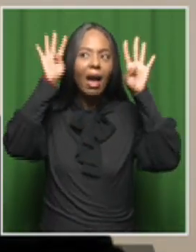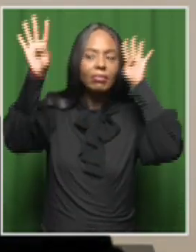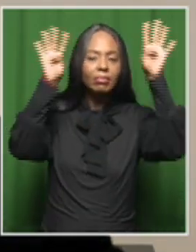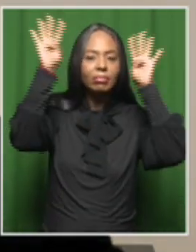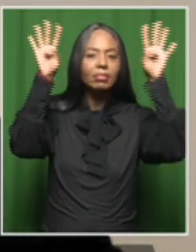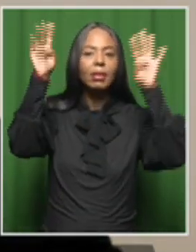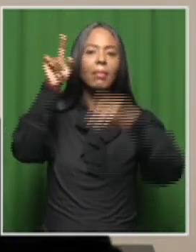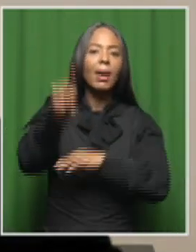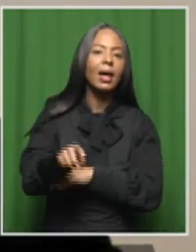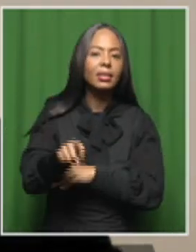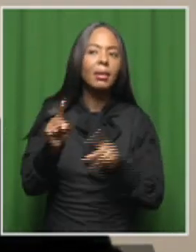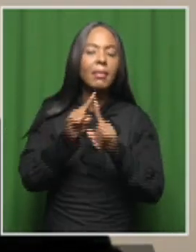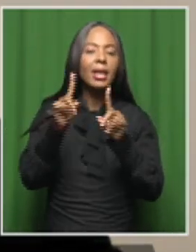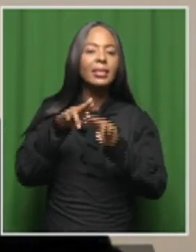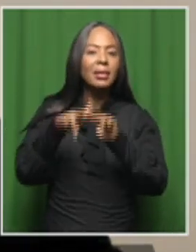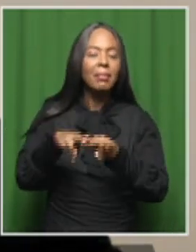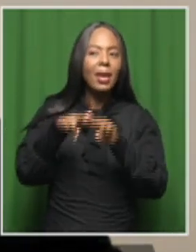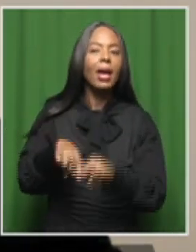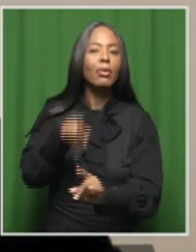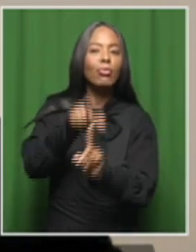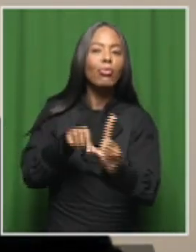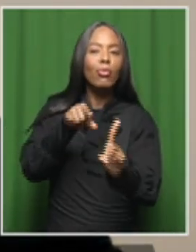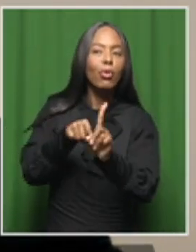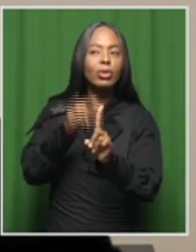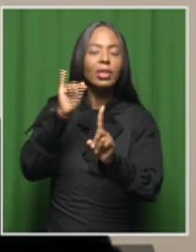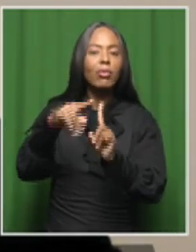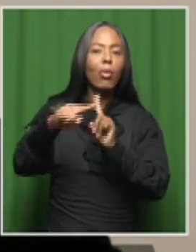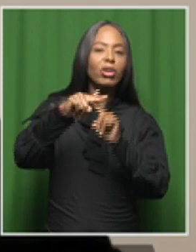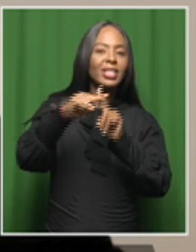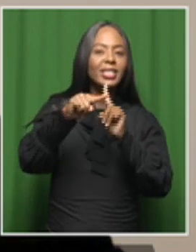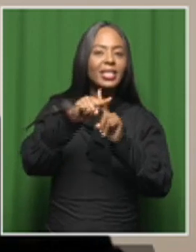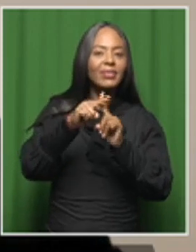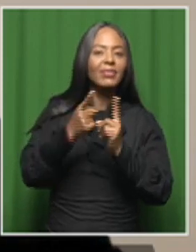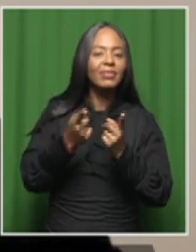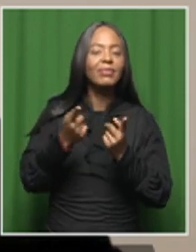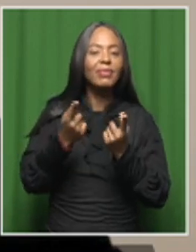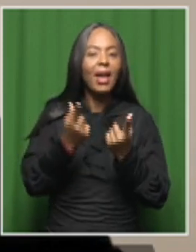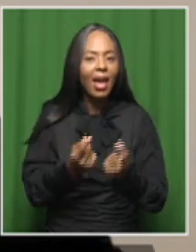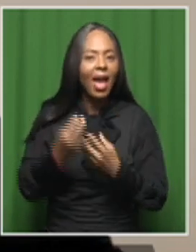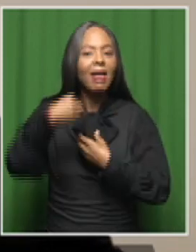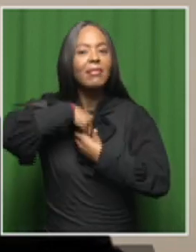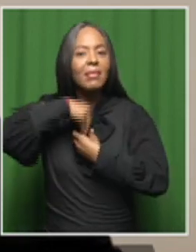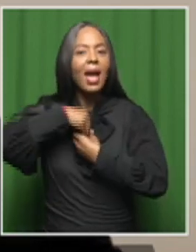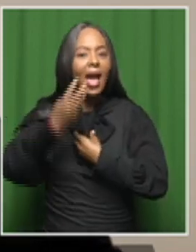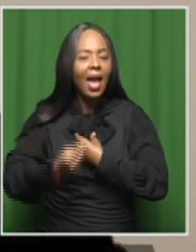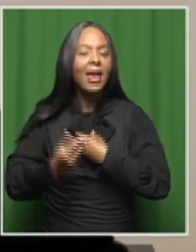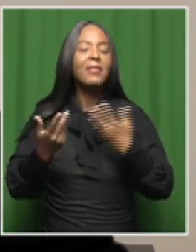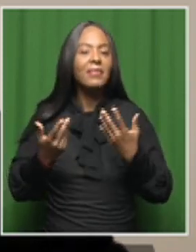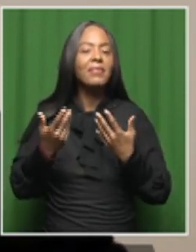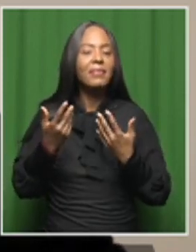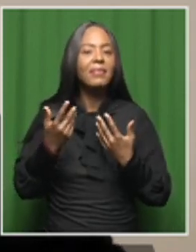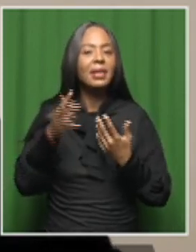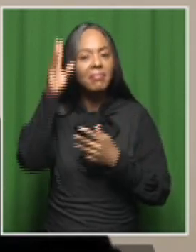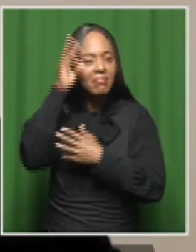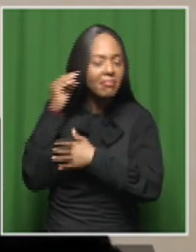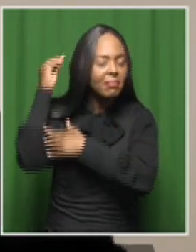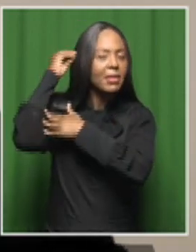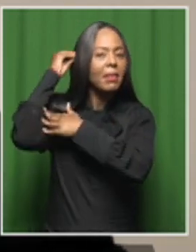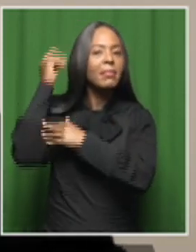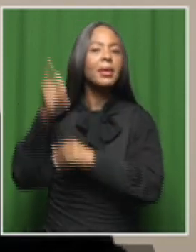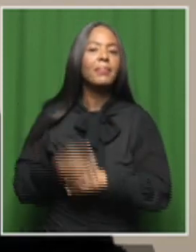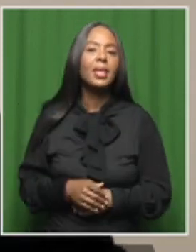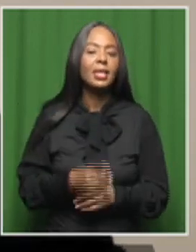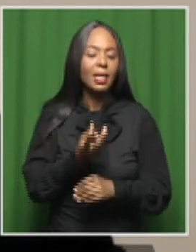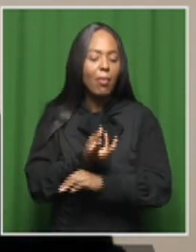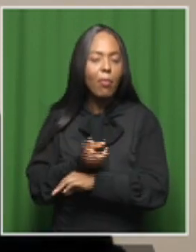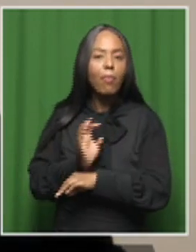it's the mindset of being a little bit more positive, being a little bit more aggressive, and almost taking the game to the bowler. I think as a bowler speaking myself,